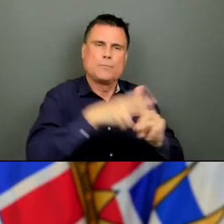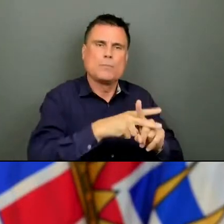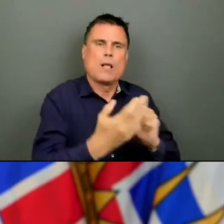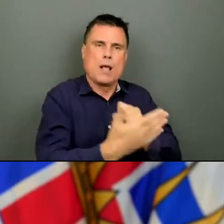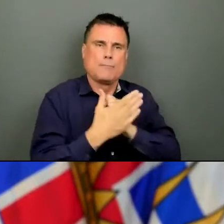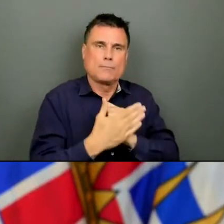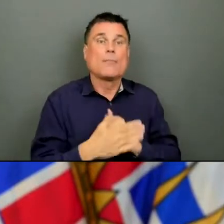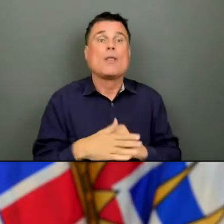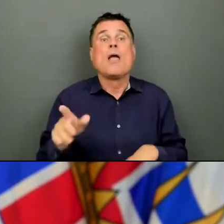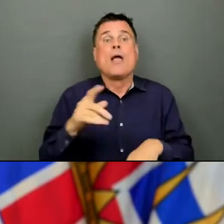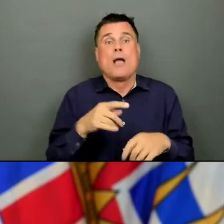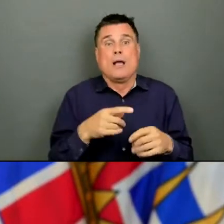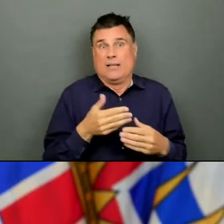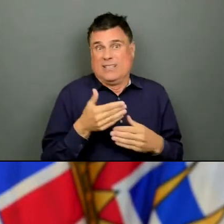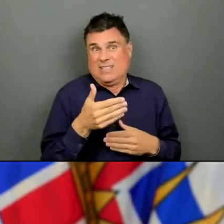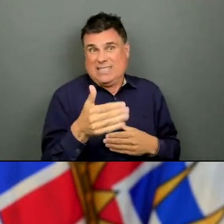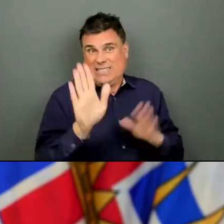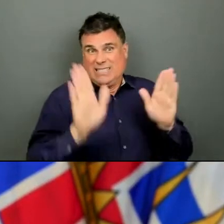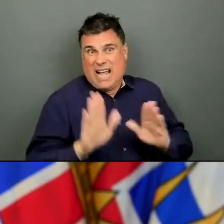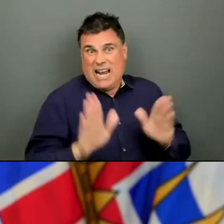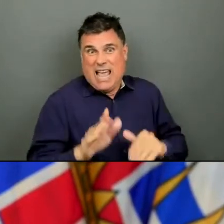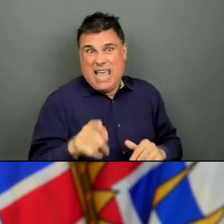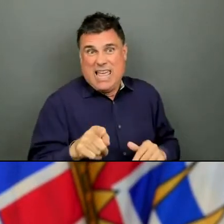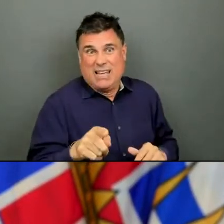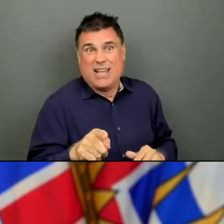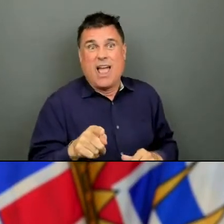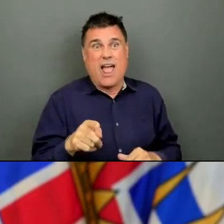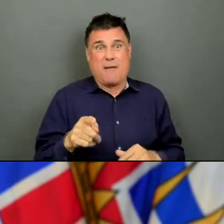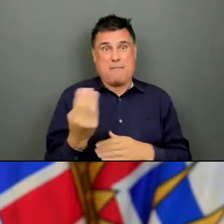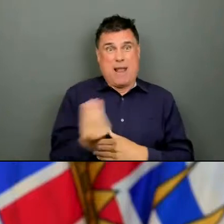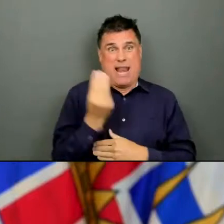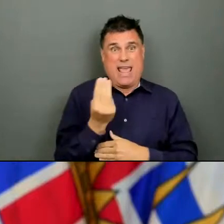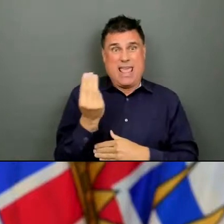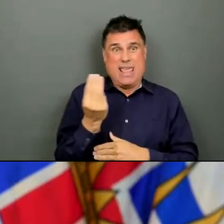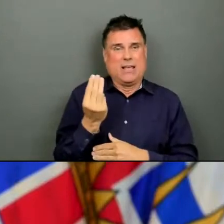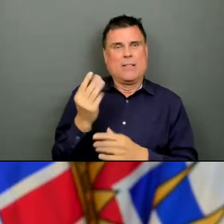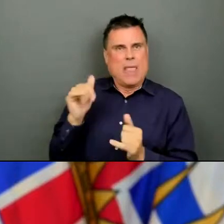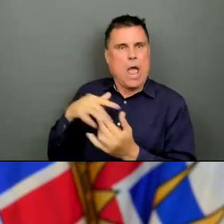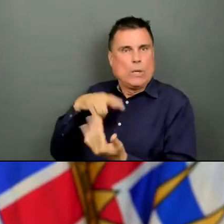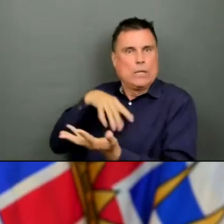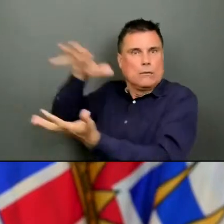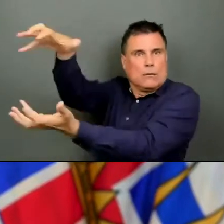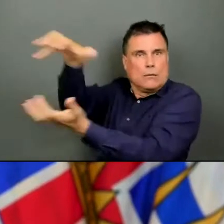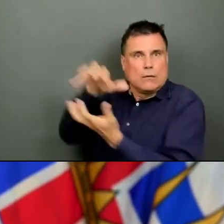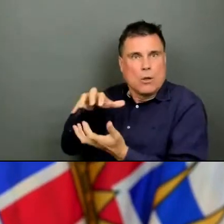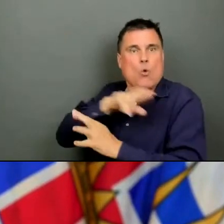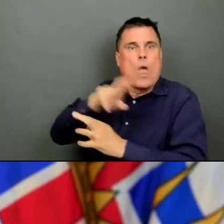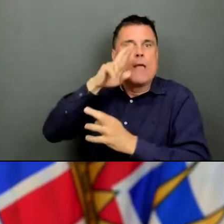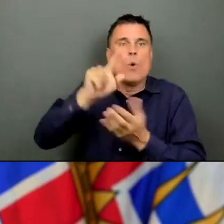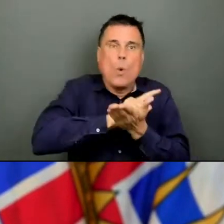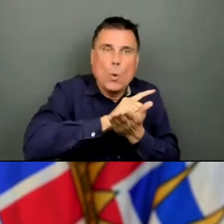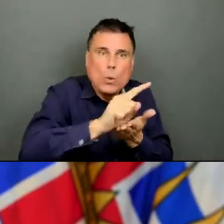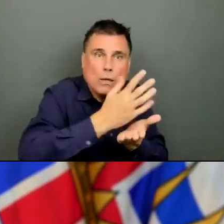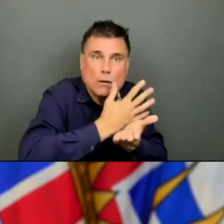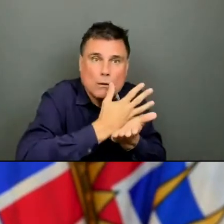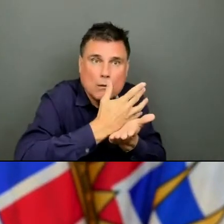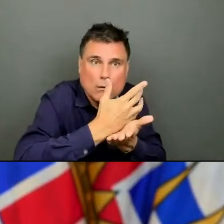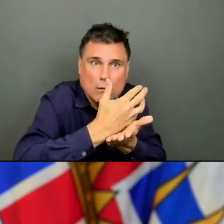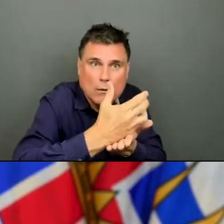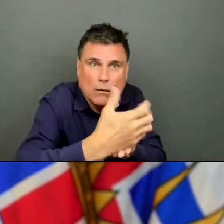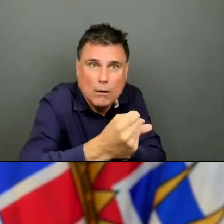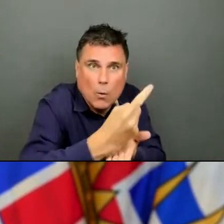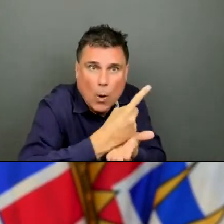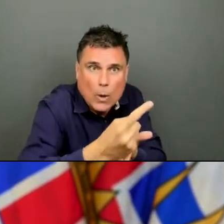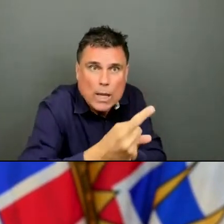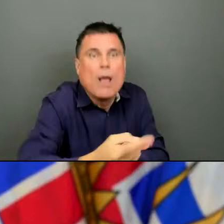Monday, our supply of vaccines that we've received every week is mostly used up. So we are dependent on the new